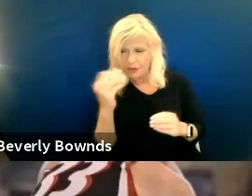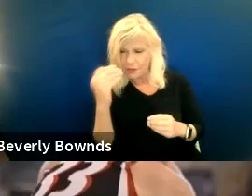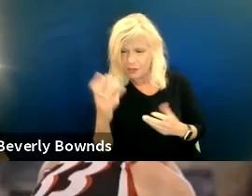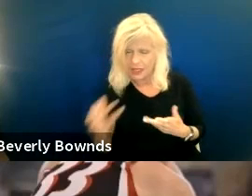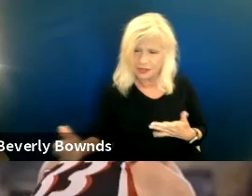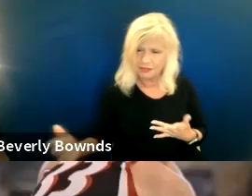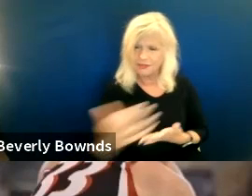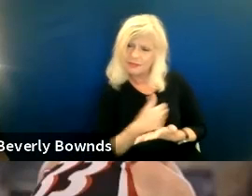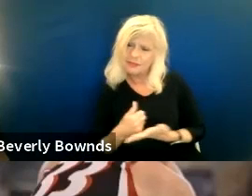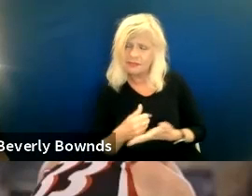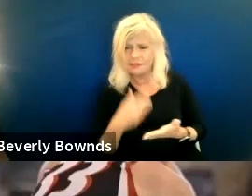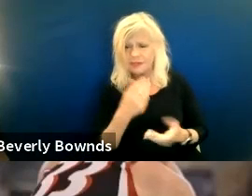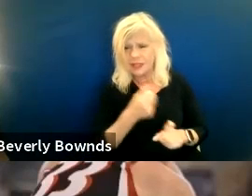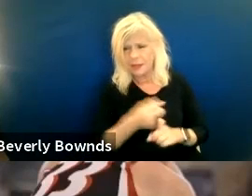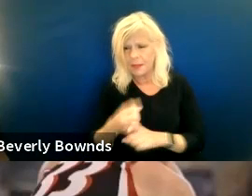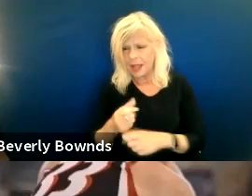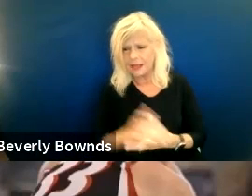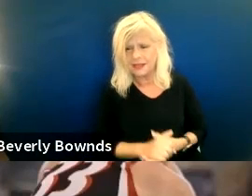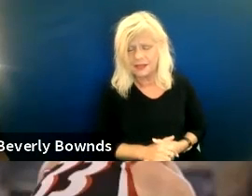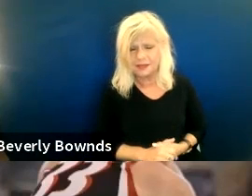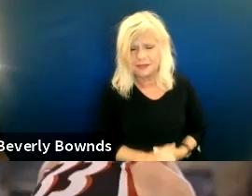of the impacts it's made.